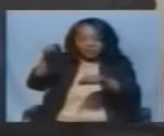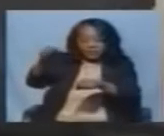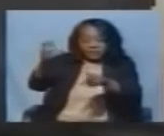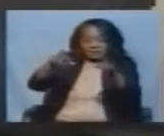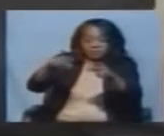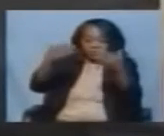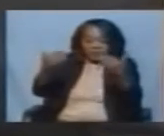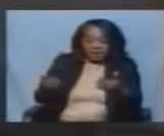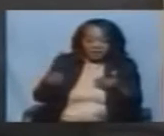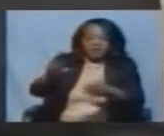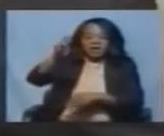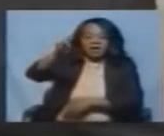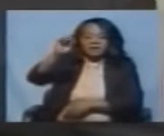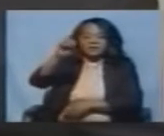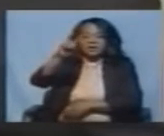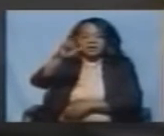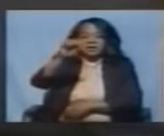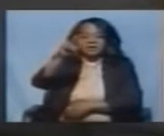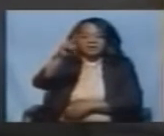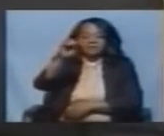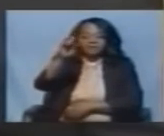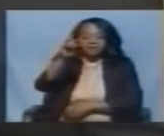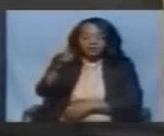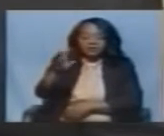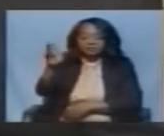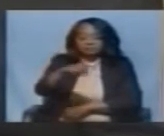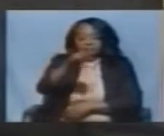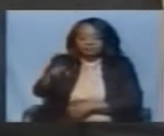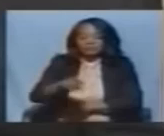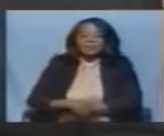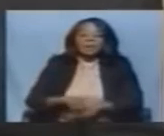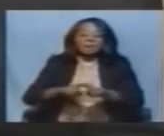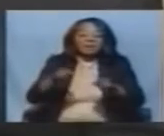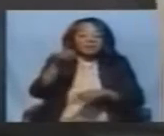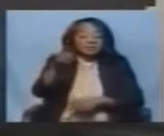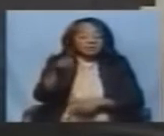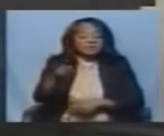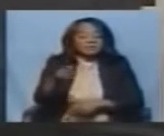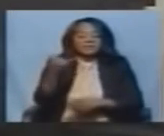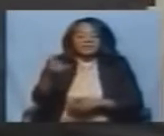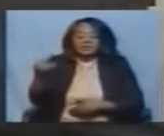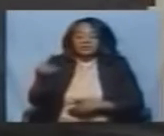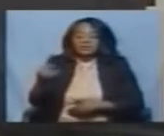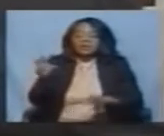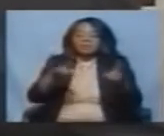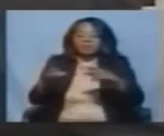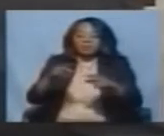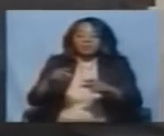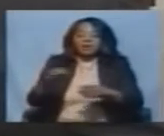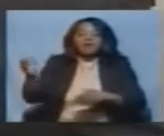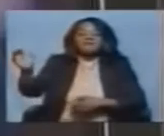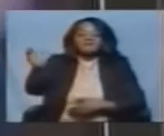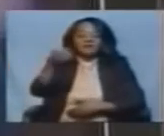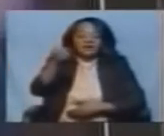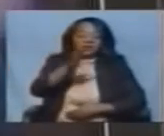can reapply and review how that goes. So we believe that it's an issue that people haven't taken advantage of.